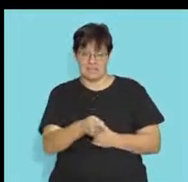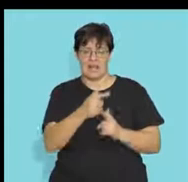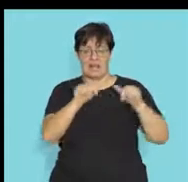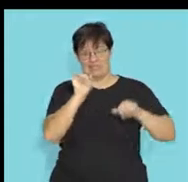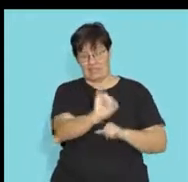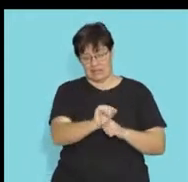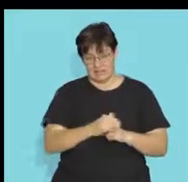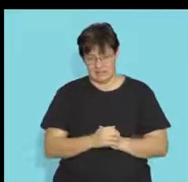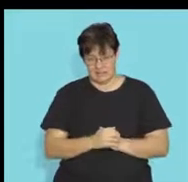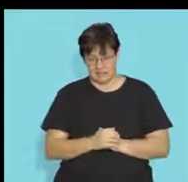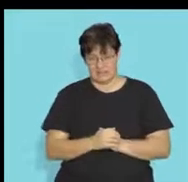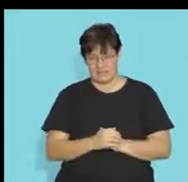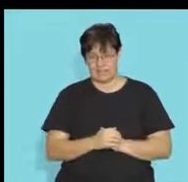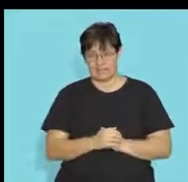level.